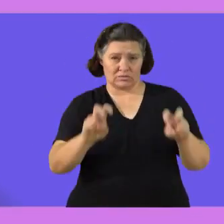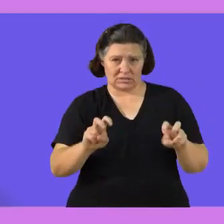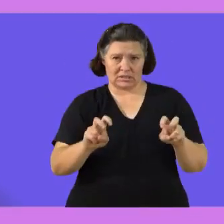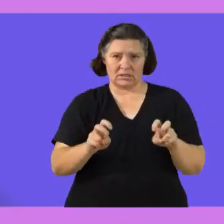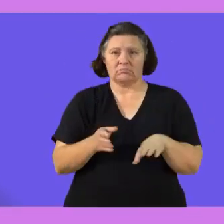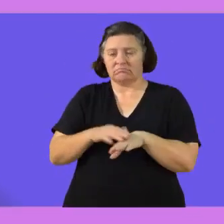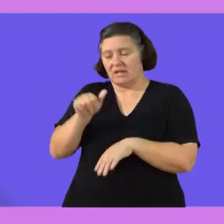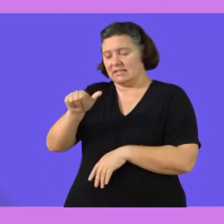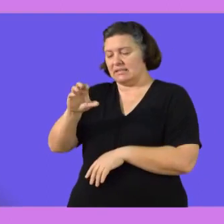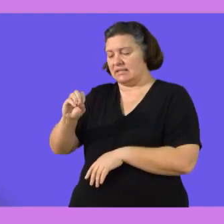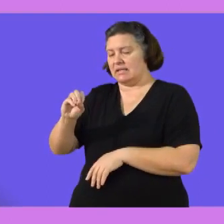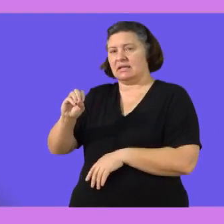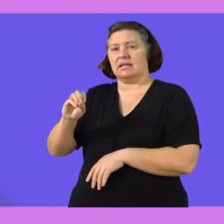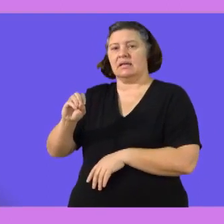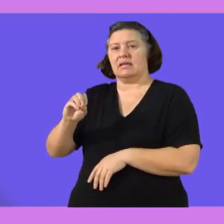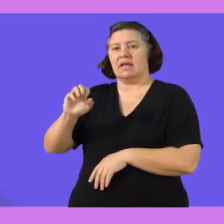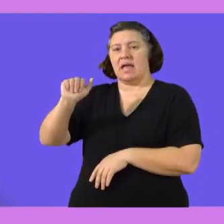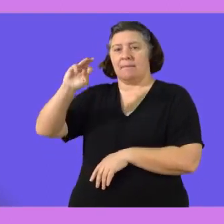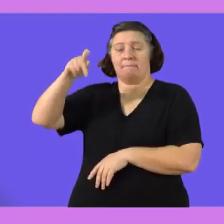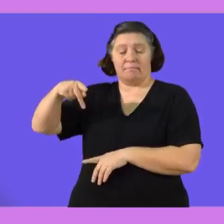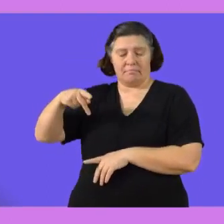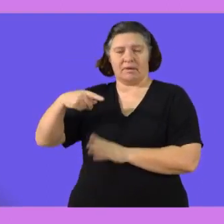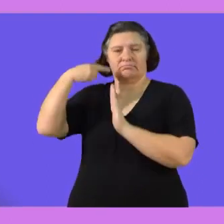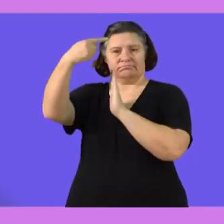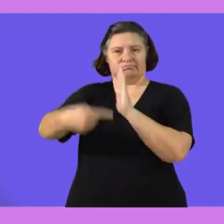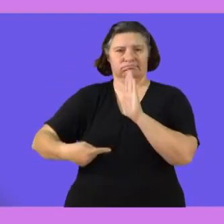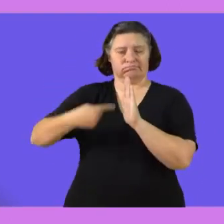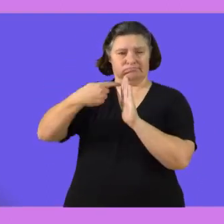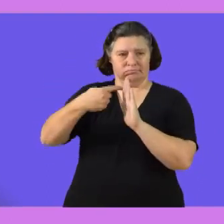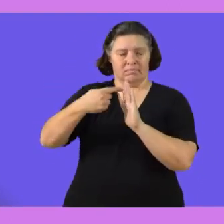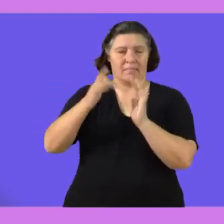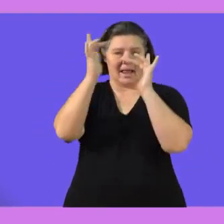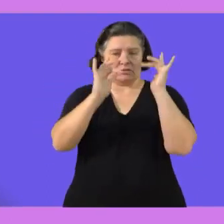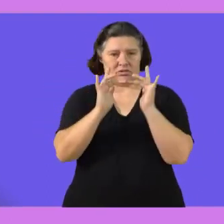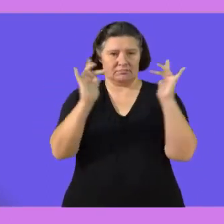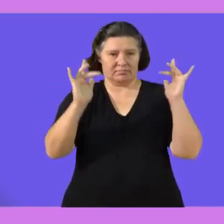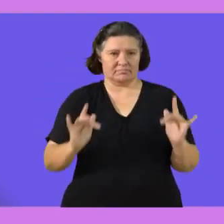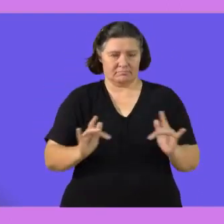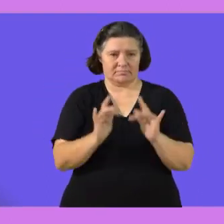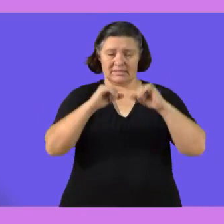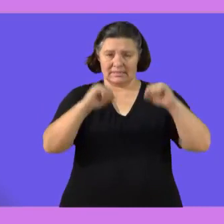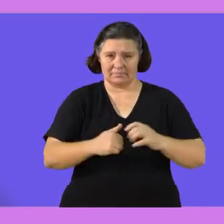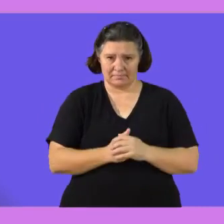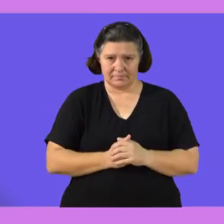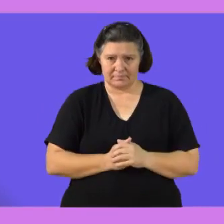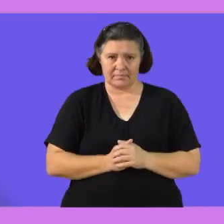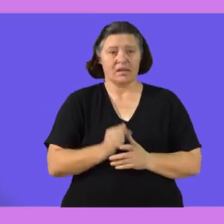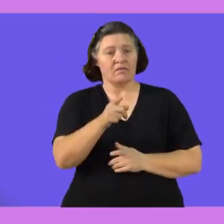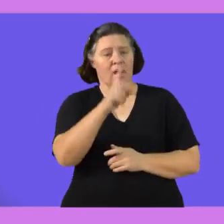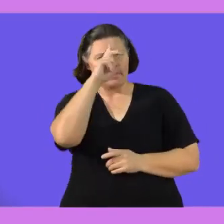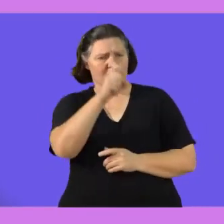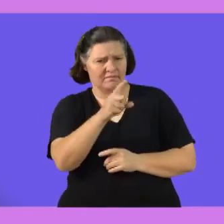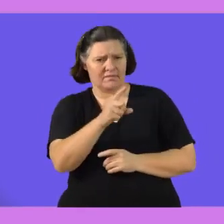of electricity on a 60 amp circuit breaker. Now, here's the formula given to you, right? And I normally